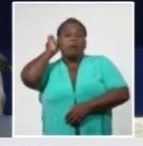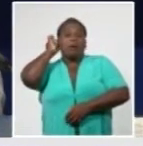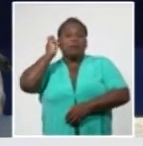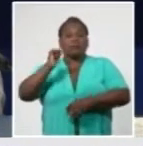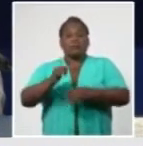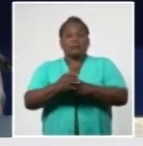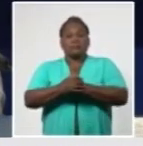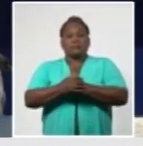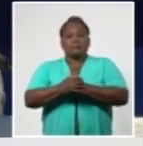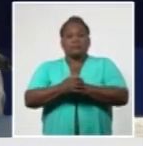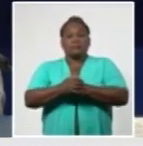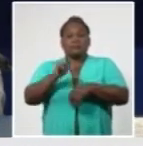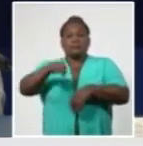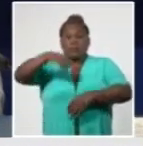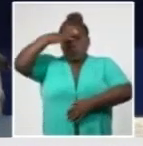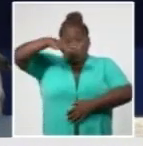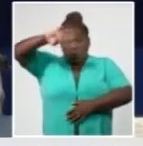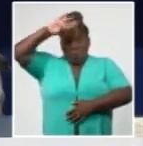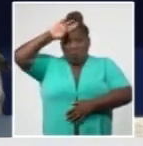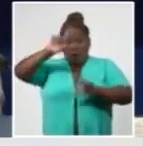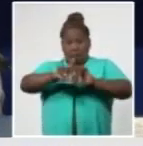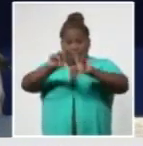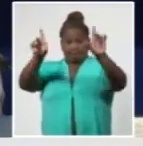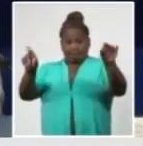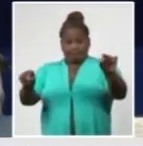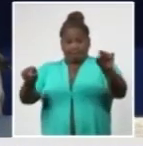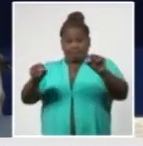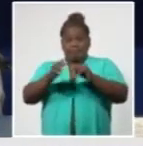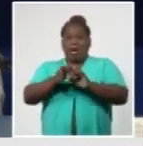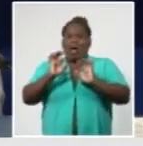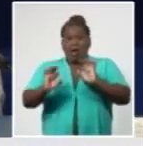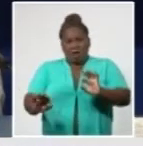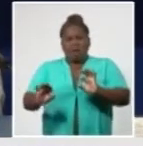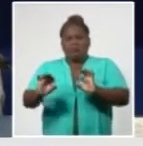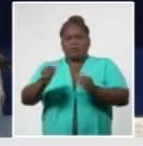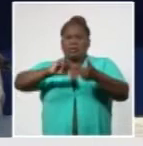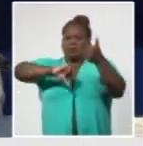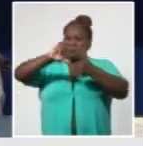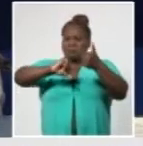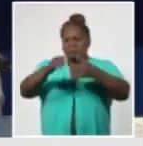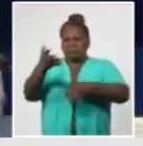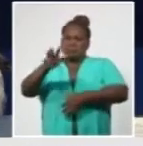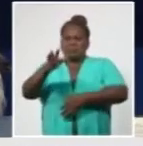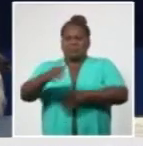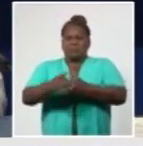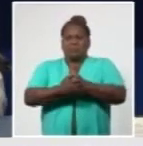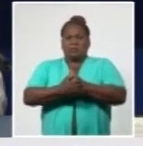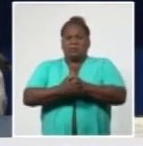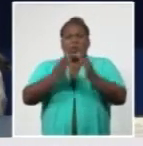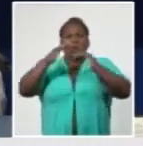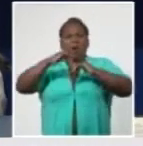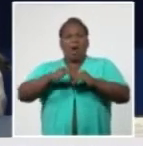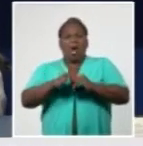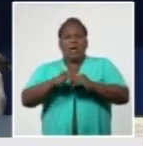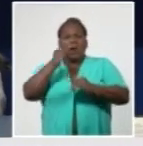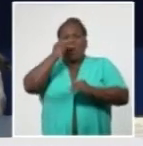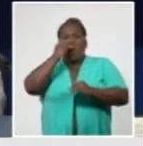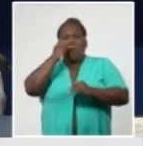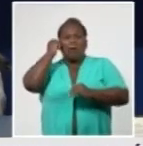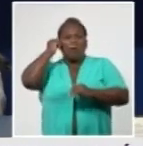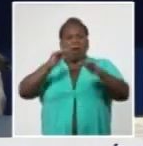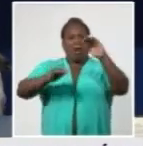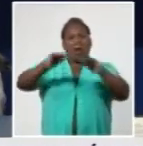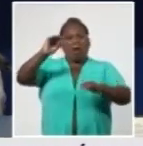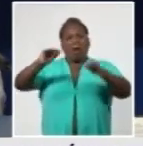49.6% in the female sex. In our country, in terms of the